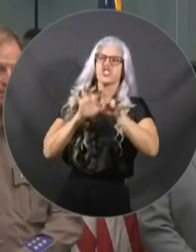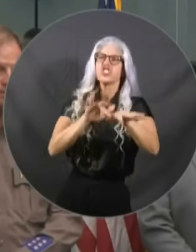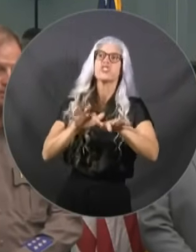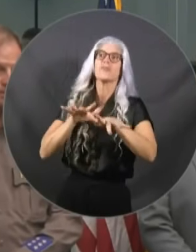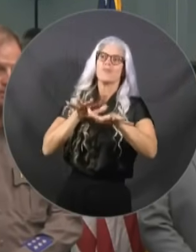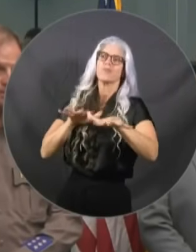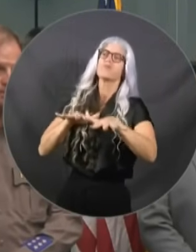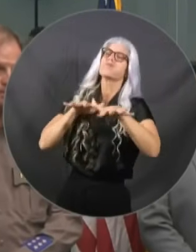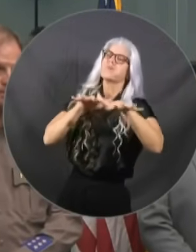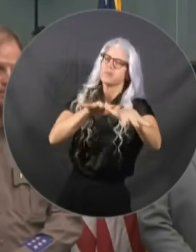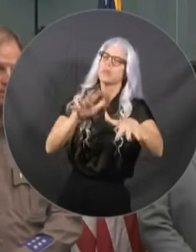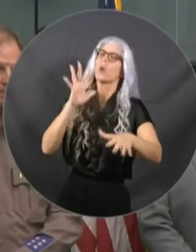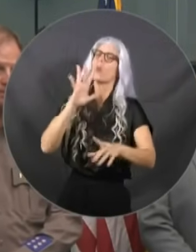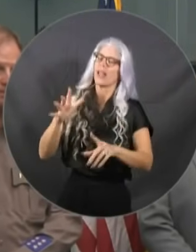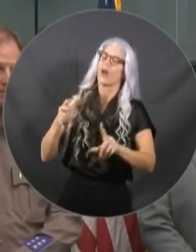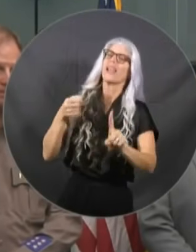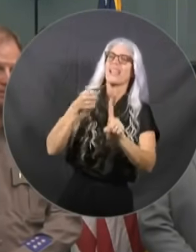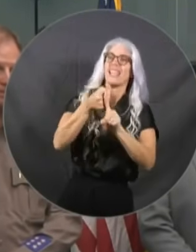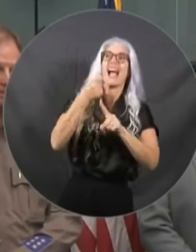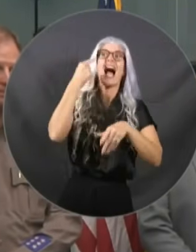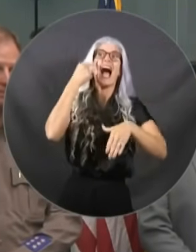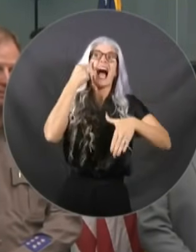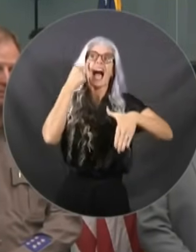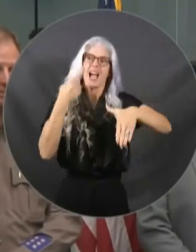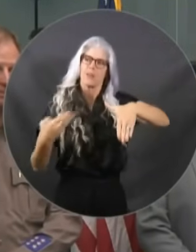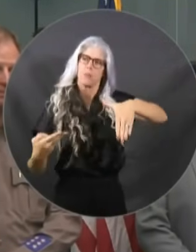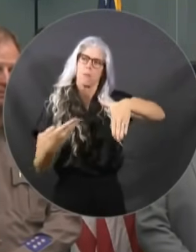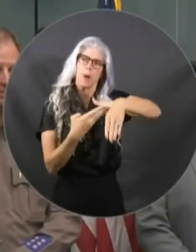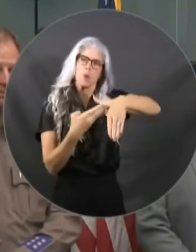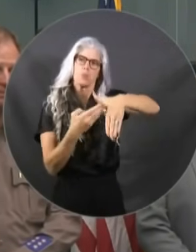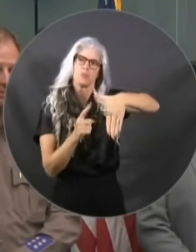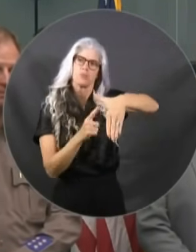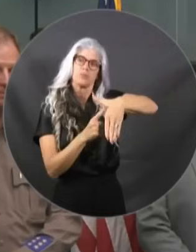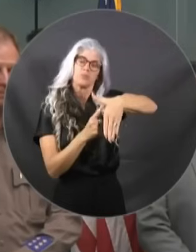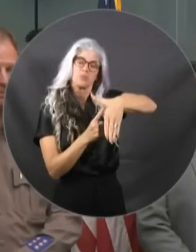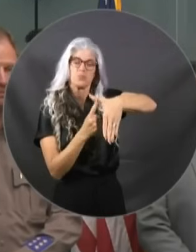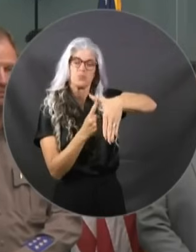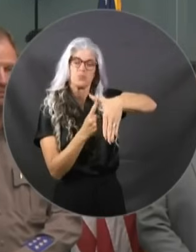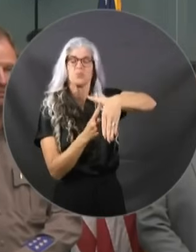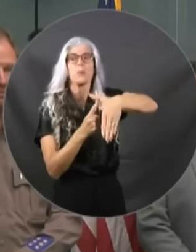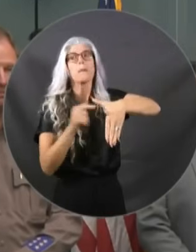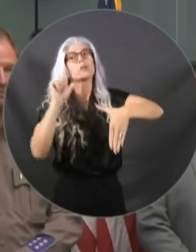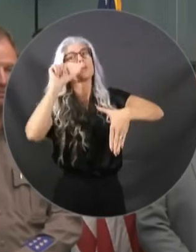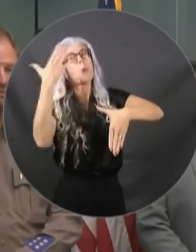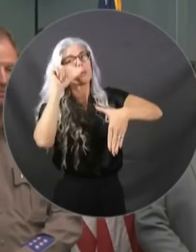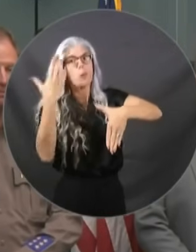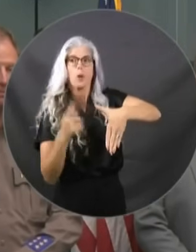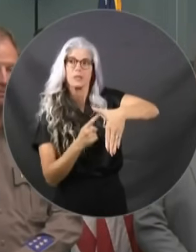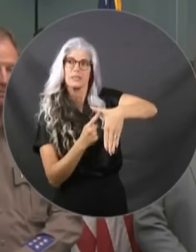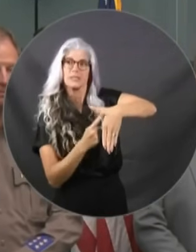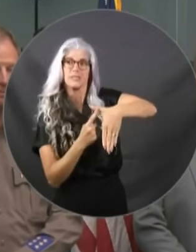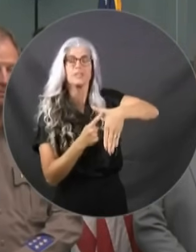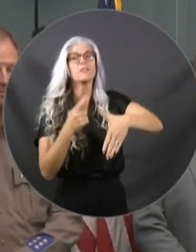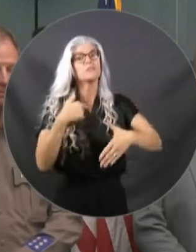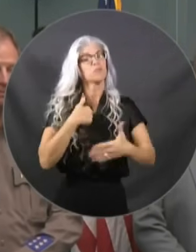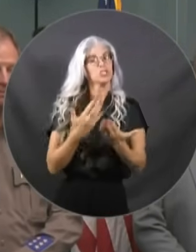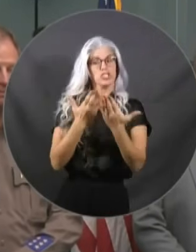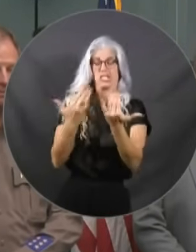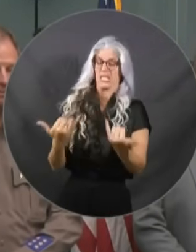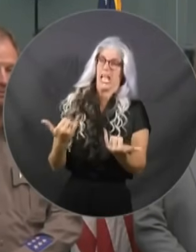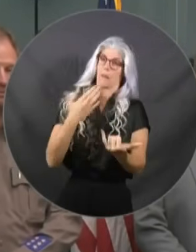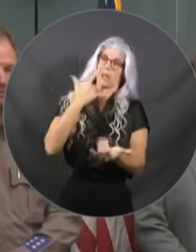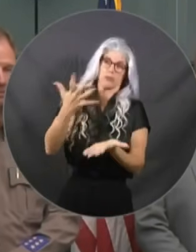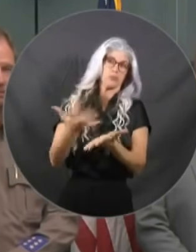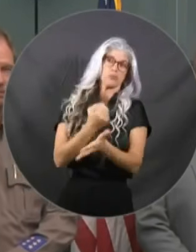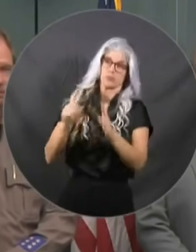wall arriving sometime tomorrow morning. So you really got to go now. Now's the time. If you don't, if you